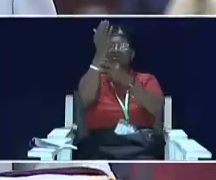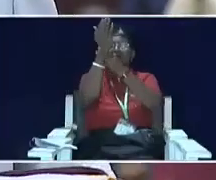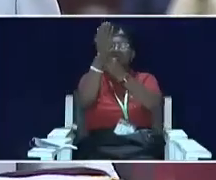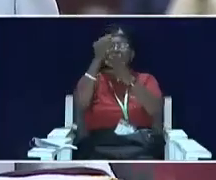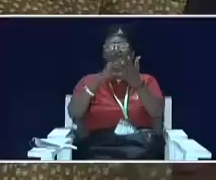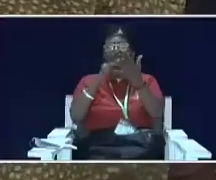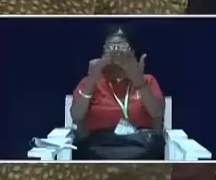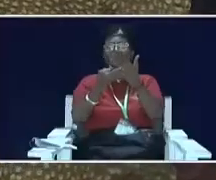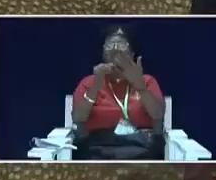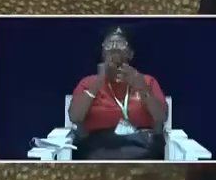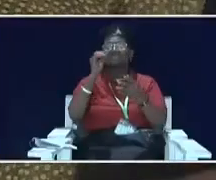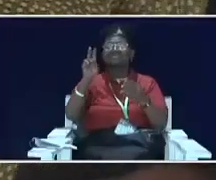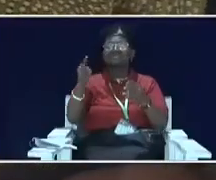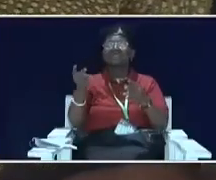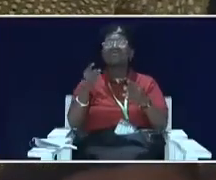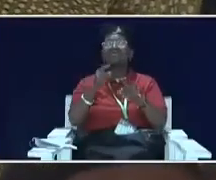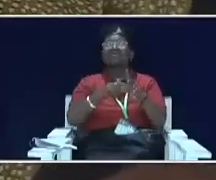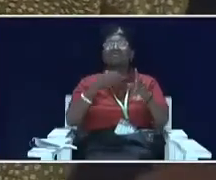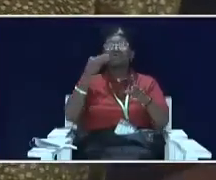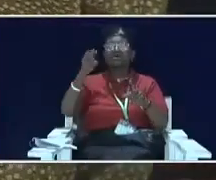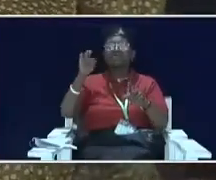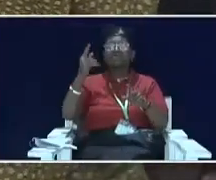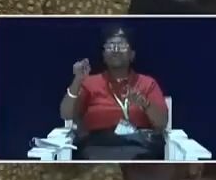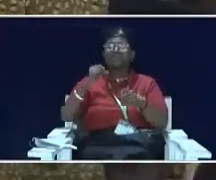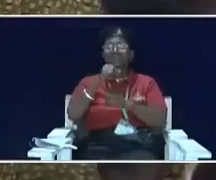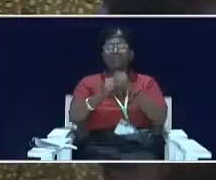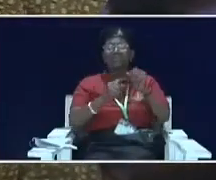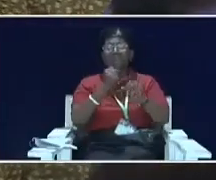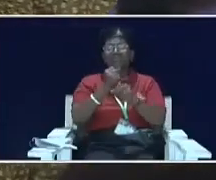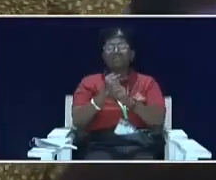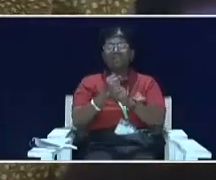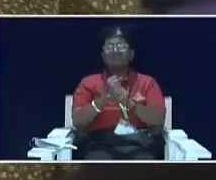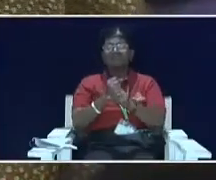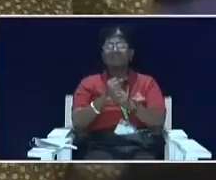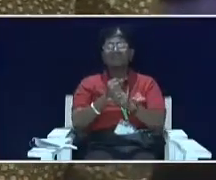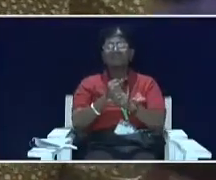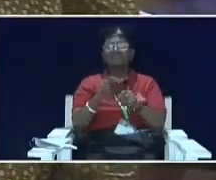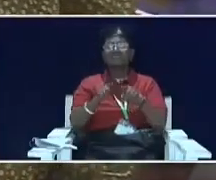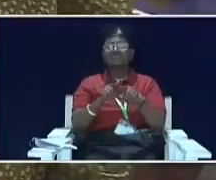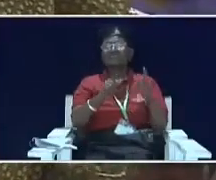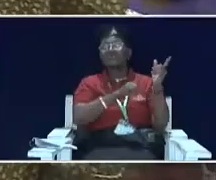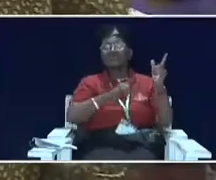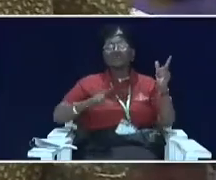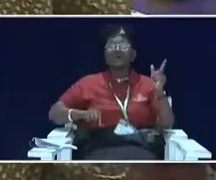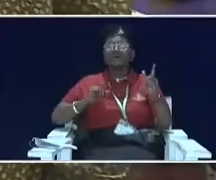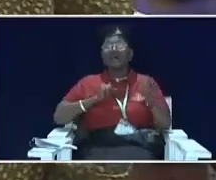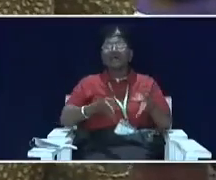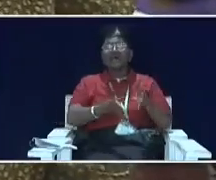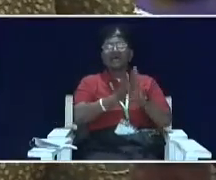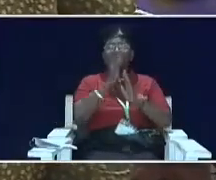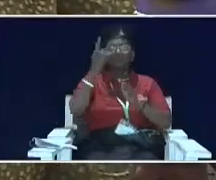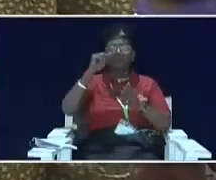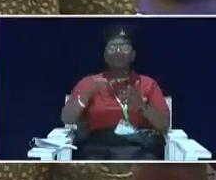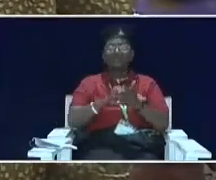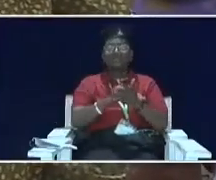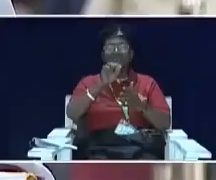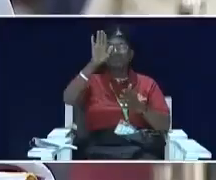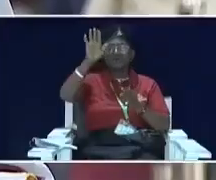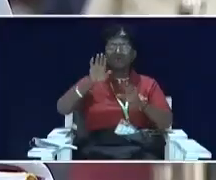February, the second month of the year. And so, Lord, I'm asking for this, your children,